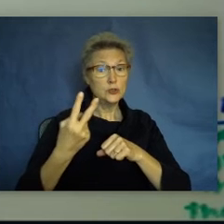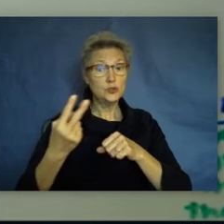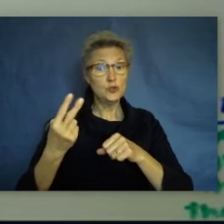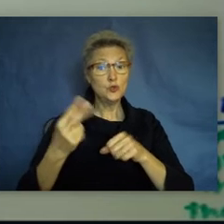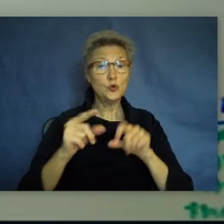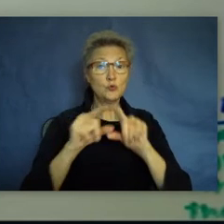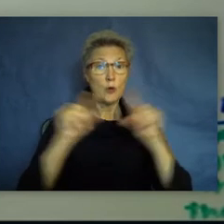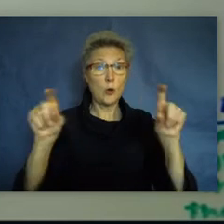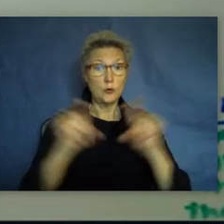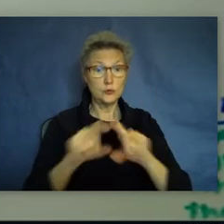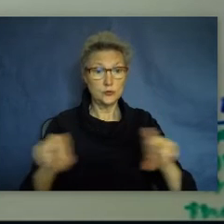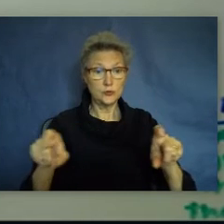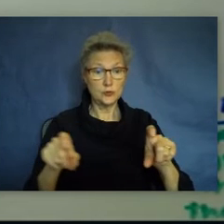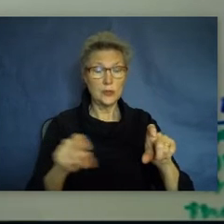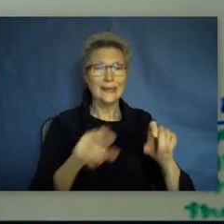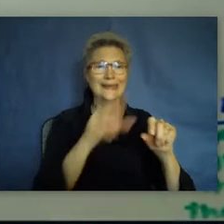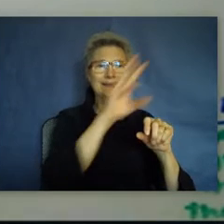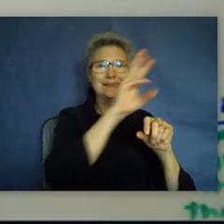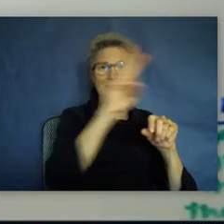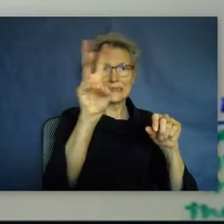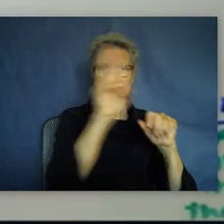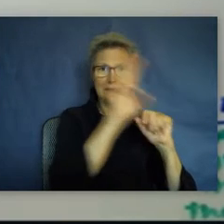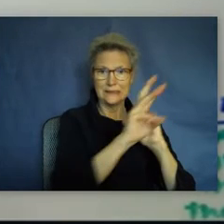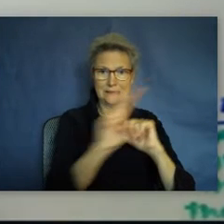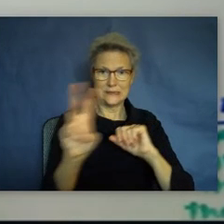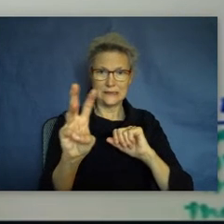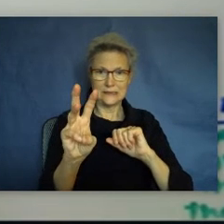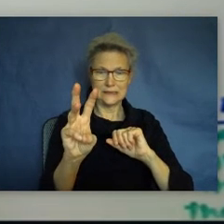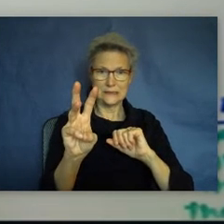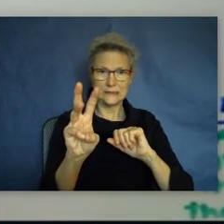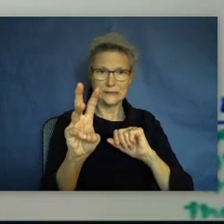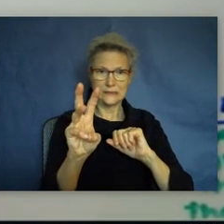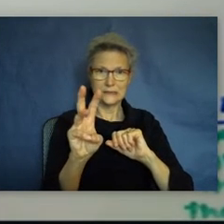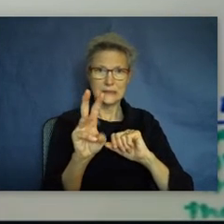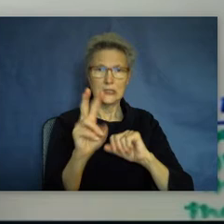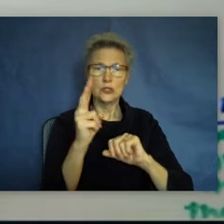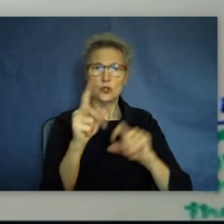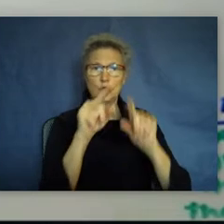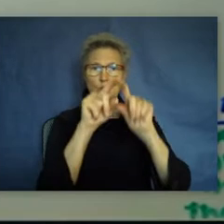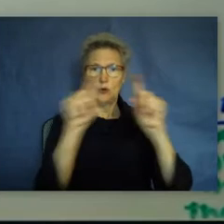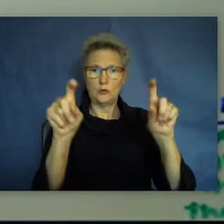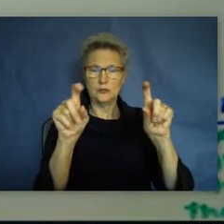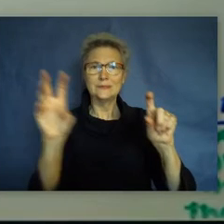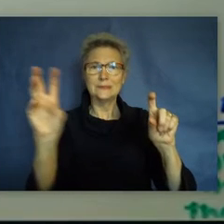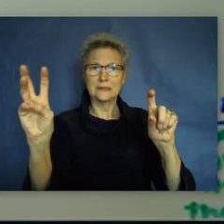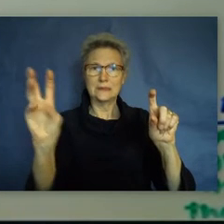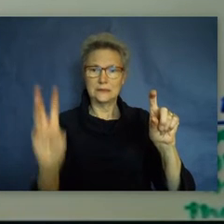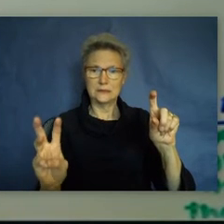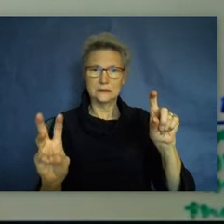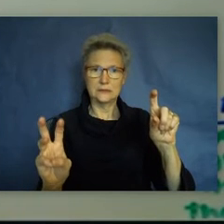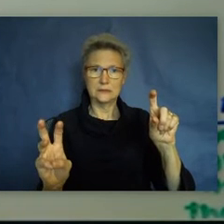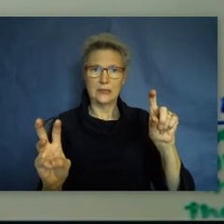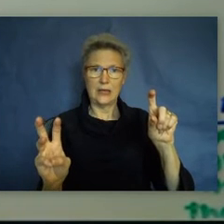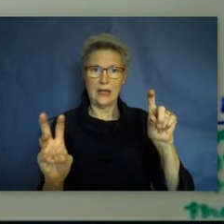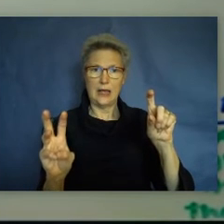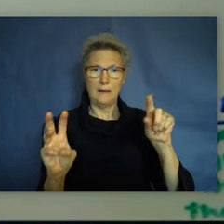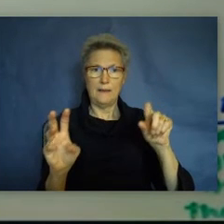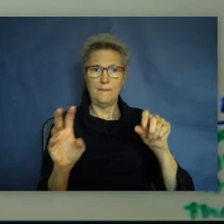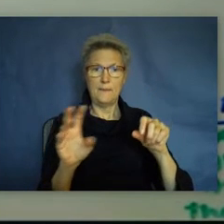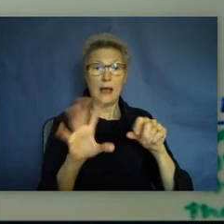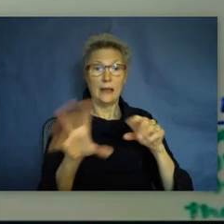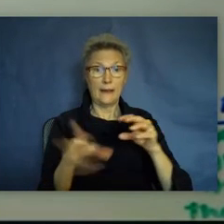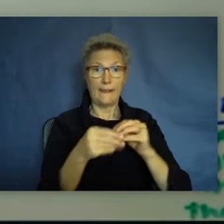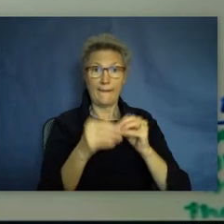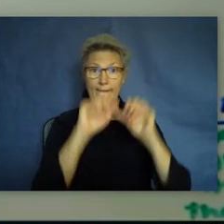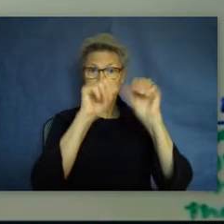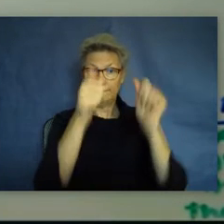have 2 rows, and in each row I have 6. So I have 2 rows of 6. So now I still have another, this is another